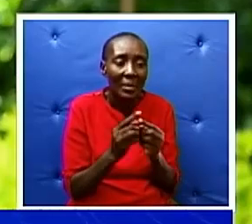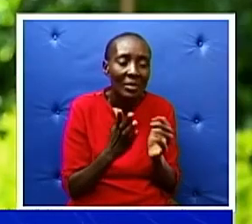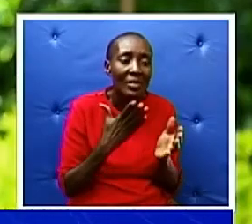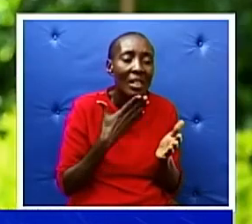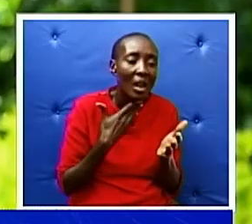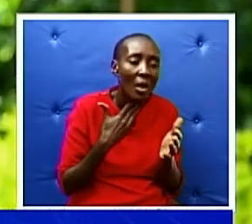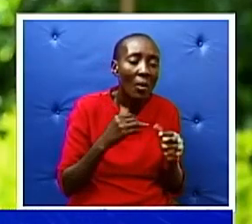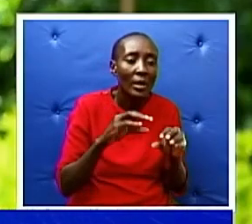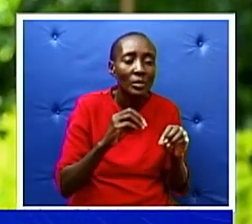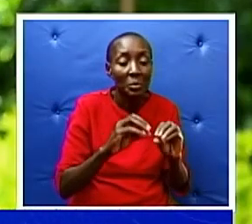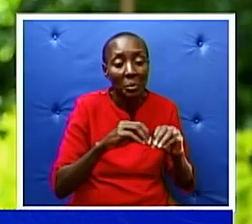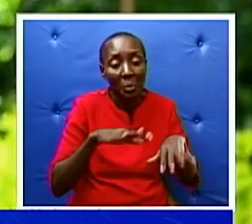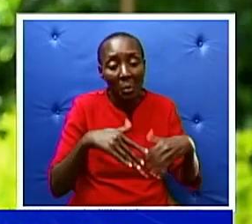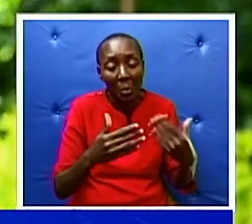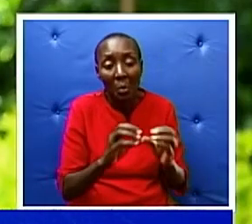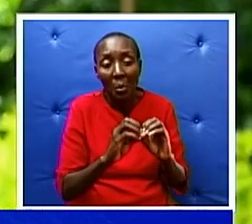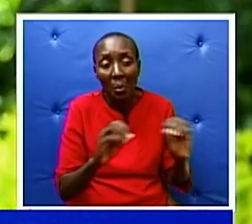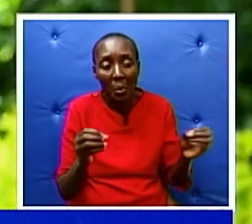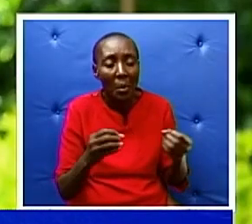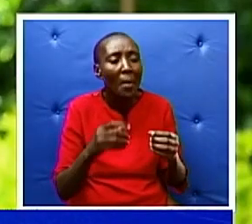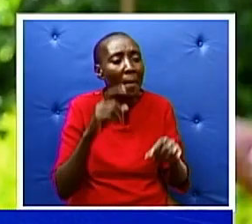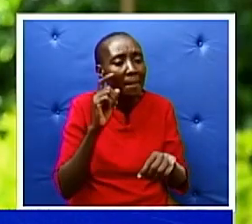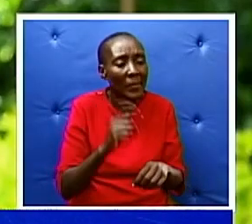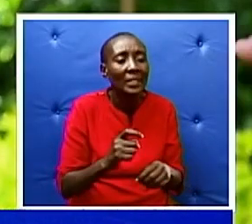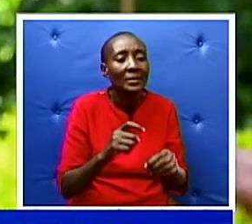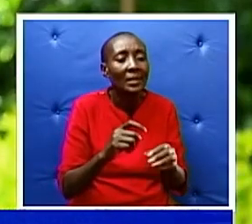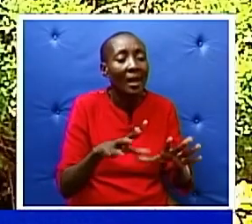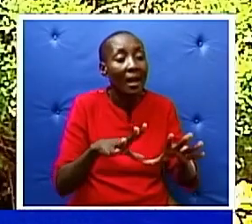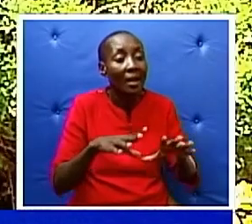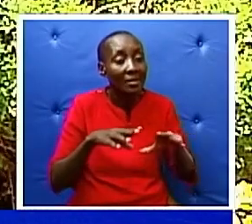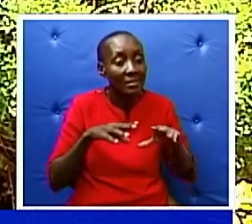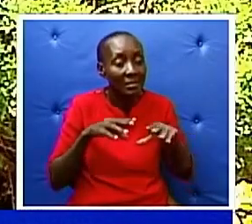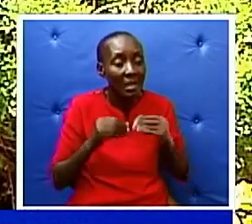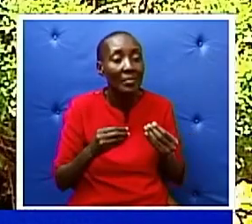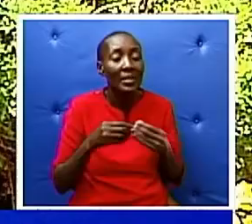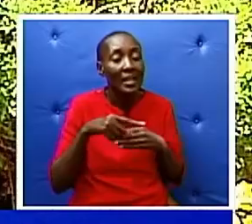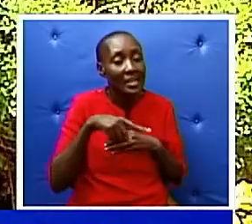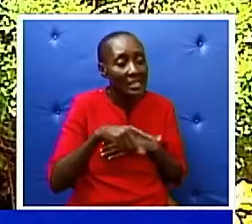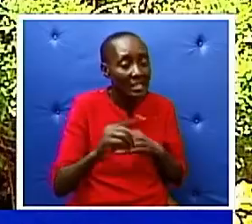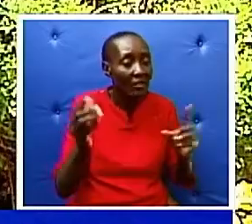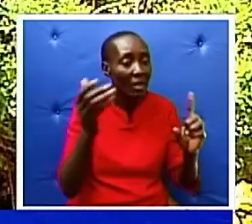you will still appreciate it. He's the one who's done that. We didn't have a road between